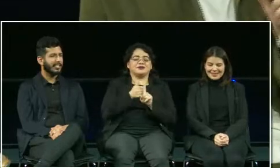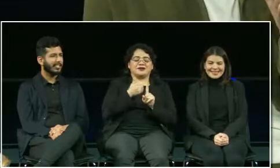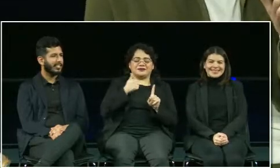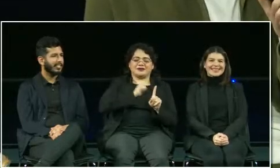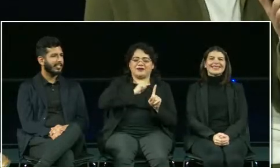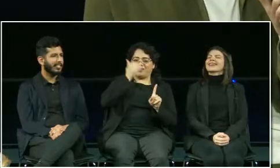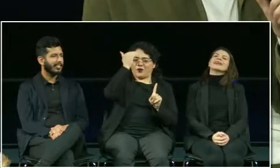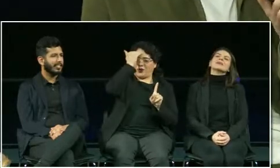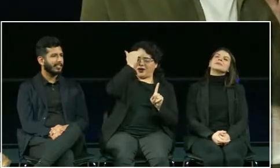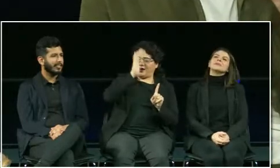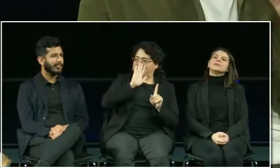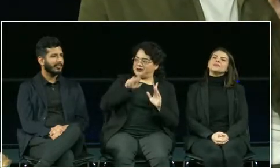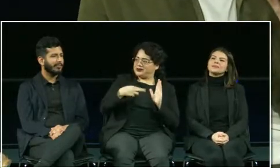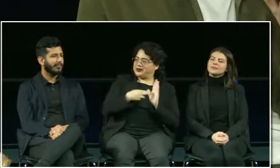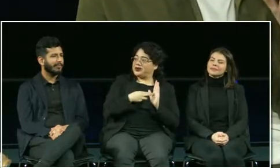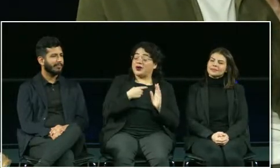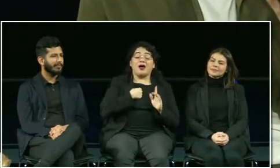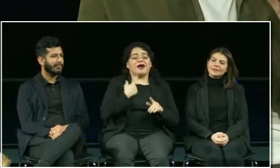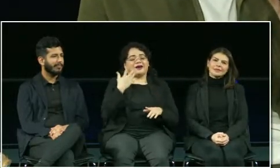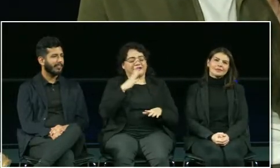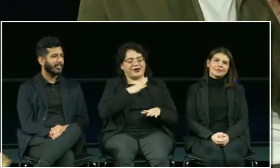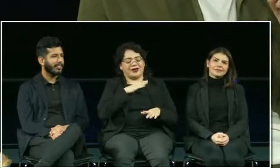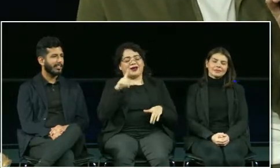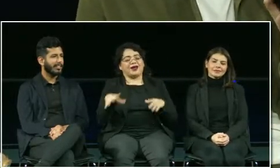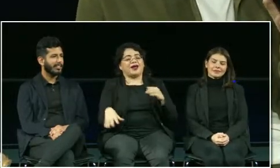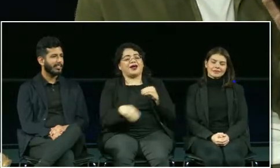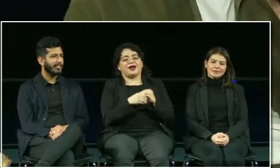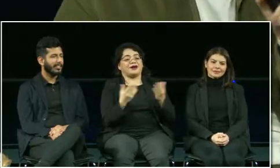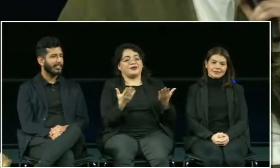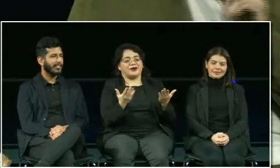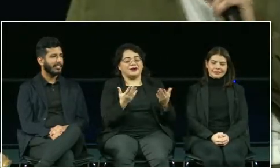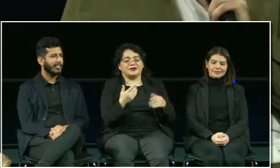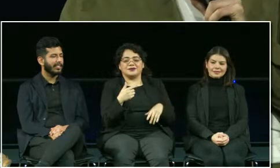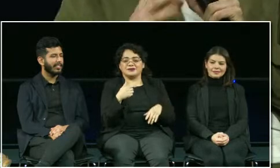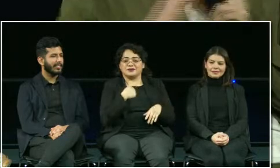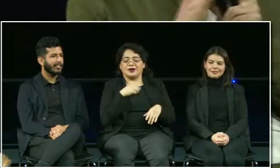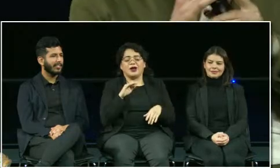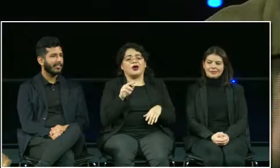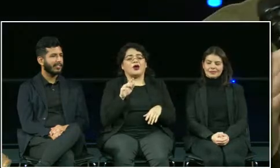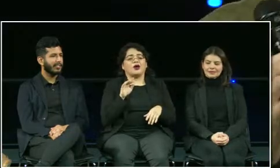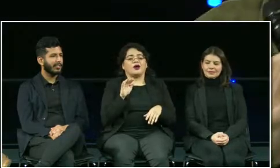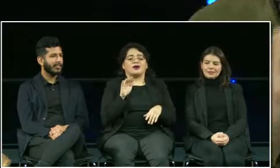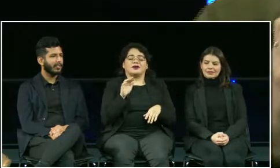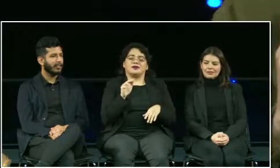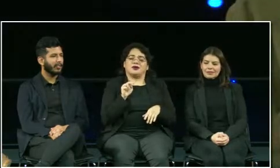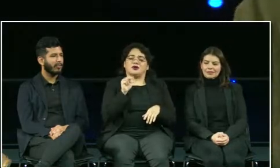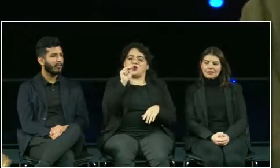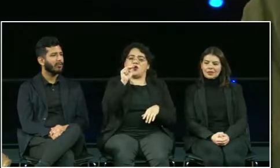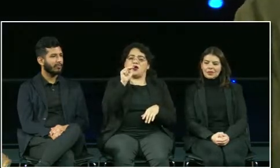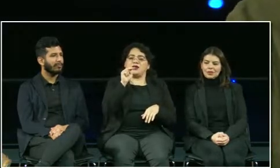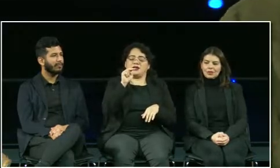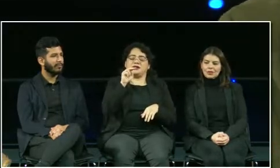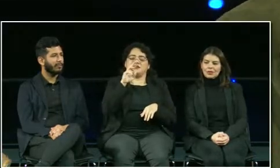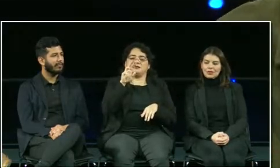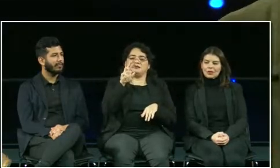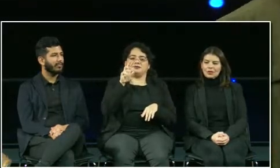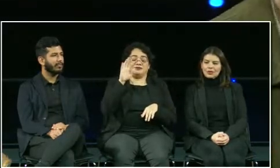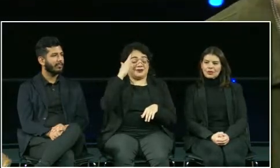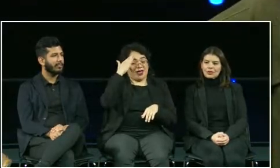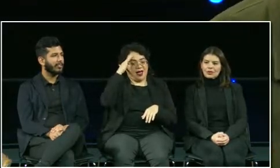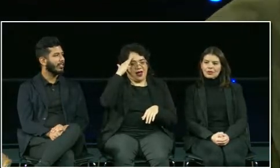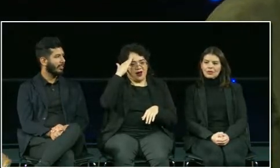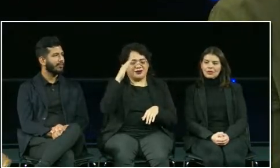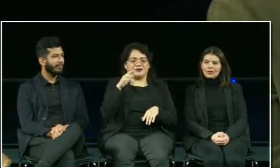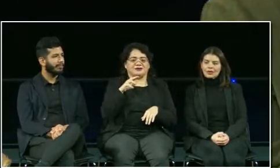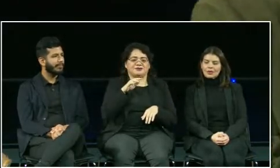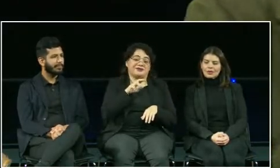No, you know, I think the only thing I'd add is, you know, this is a Northern Ireland, you know, people ask about this Irish, amazing Irish year of cinema,